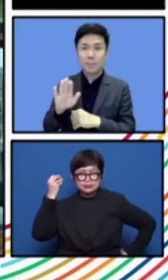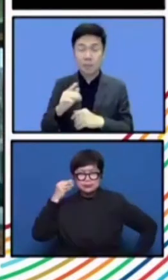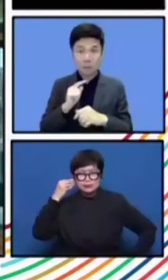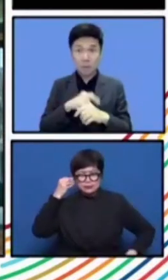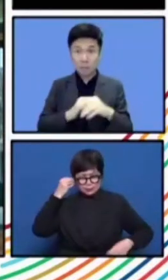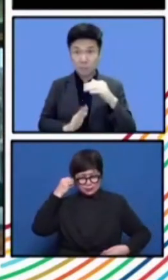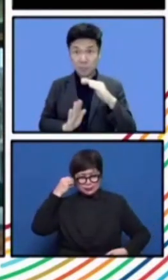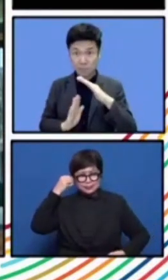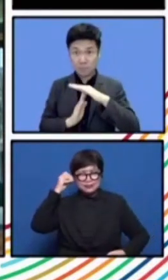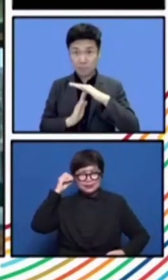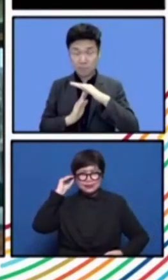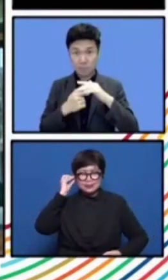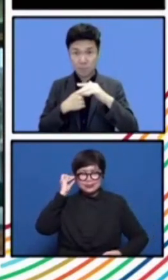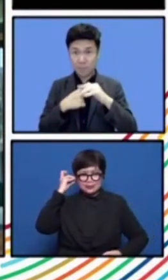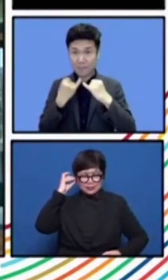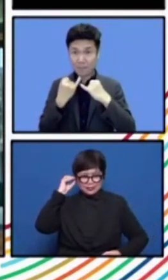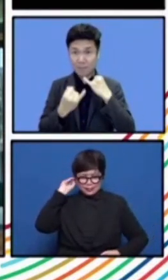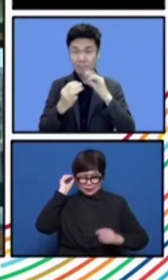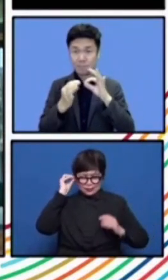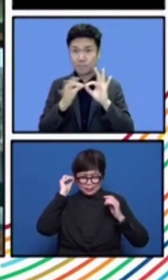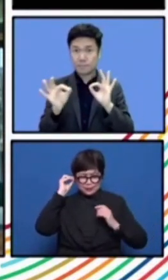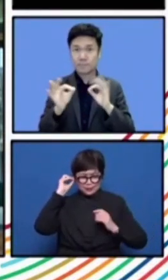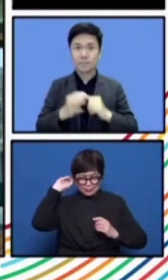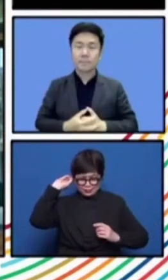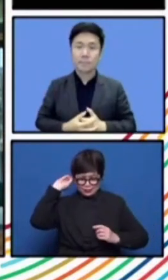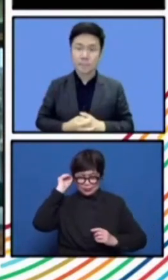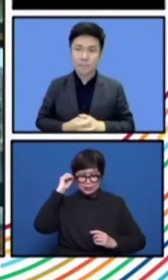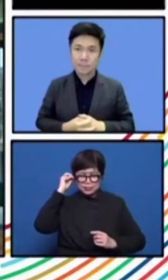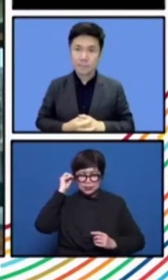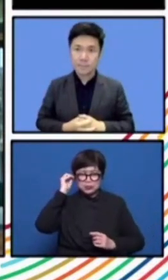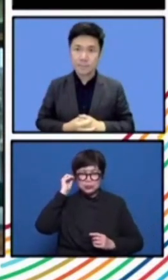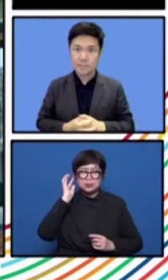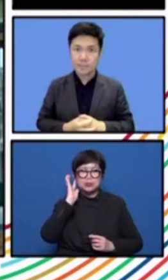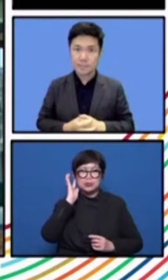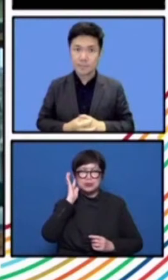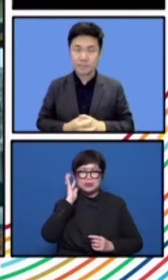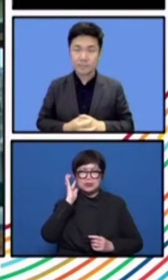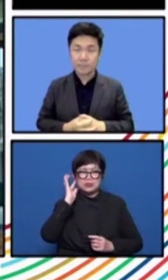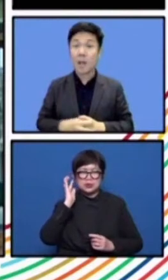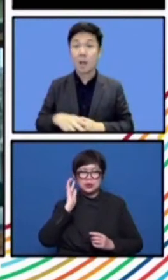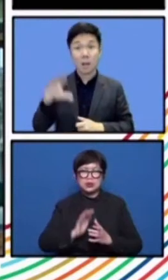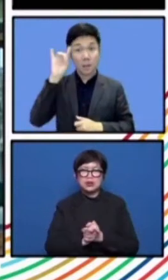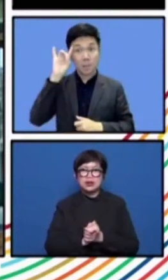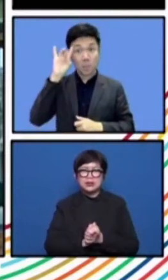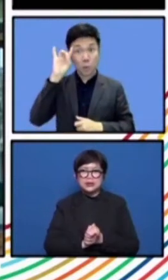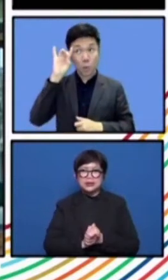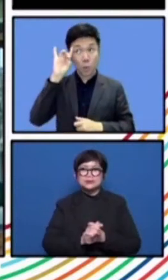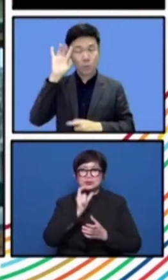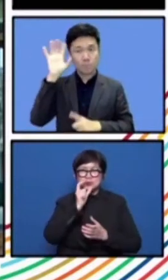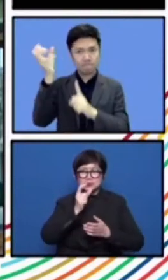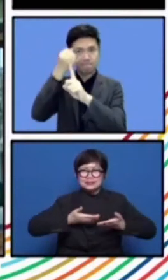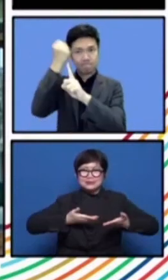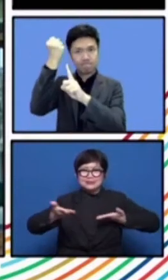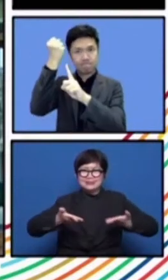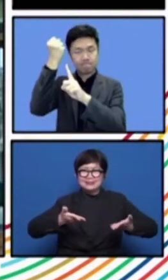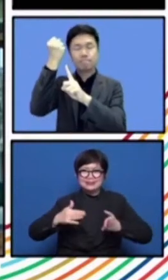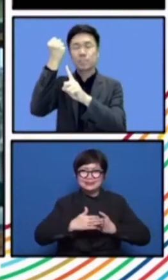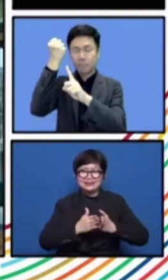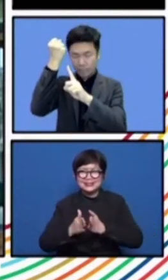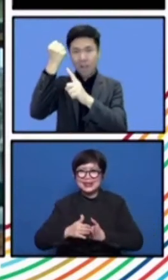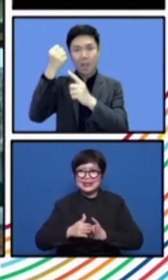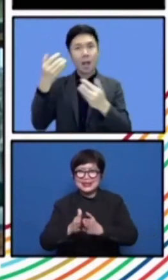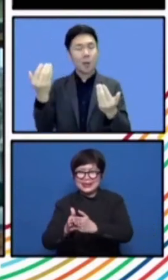and my last point to explain the implementation of internal strategy lunar development partner